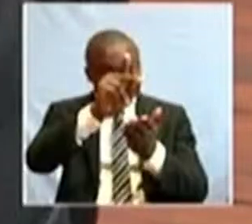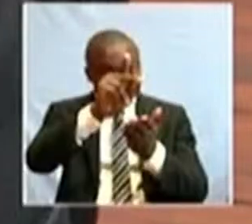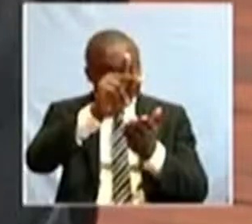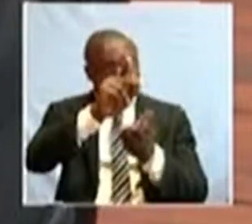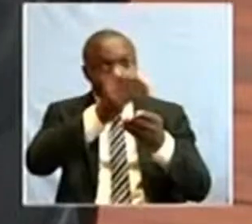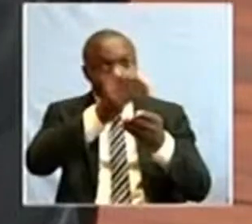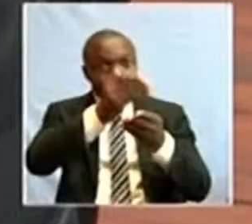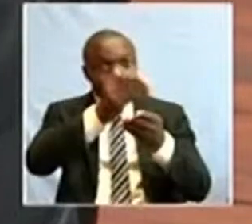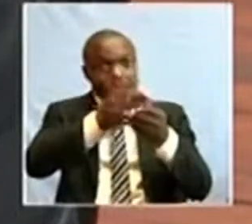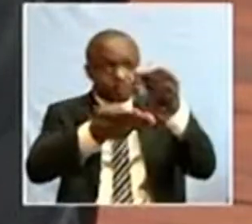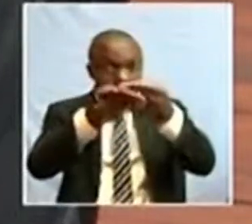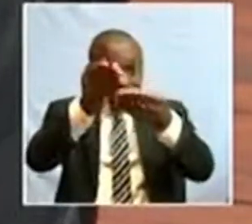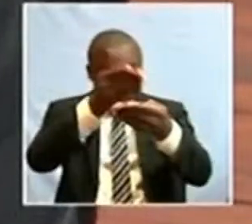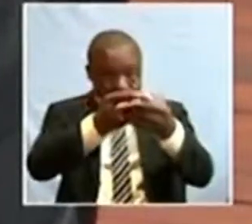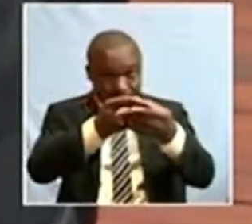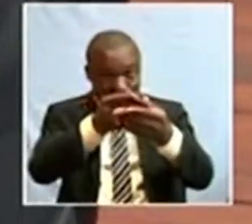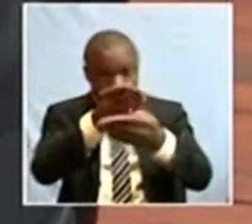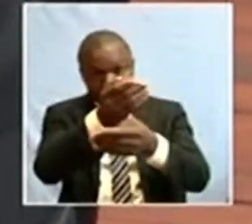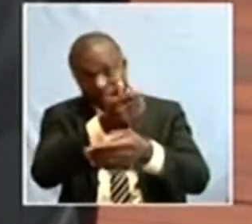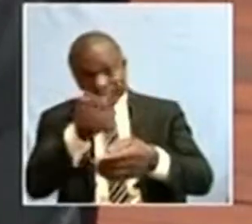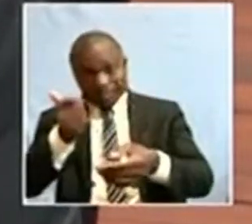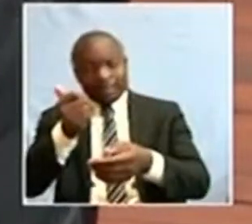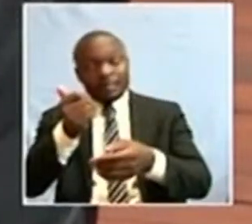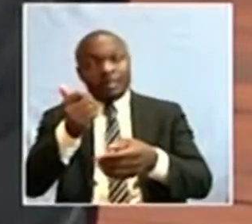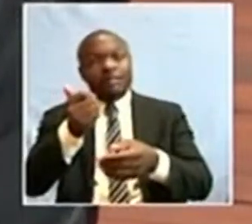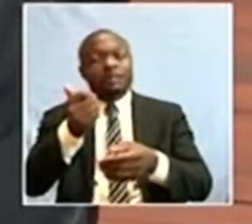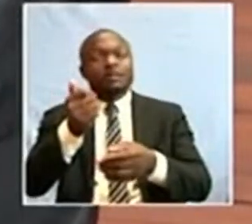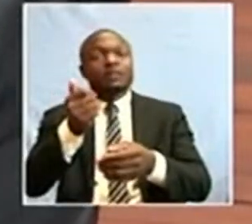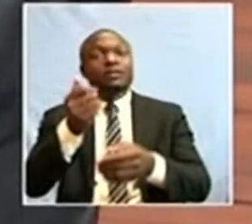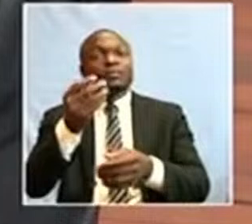and other statutory and other obligations.